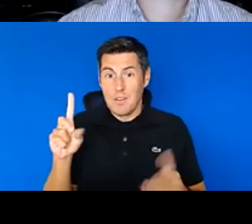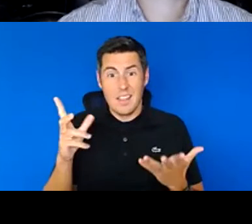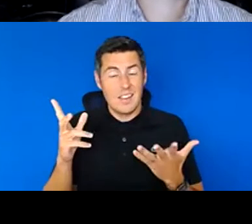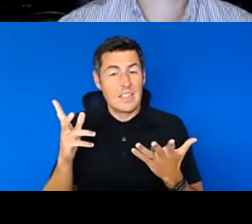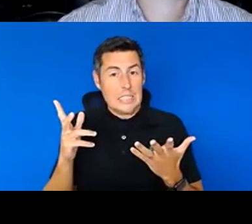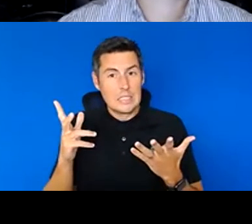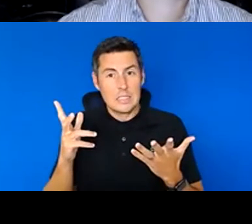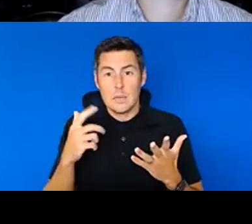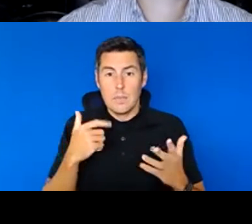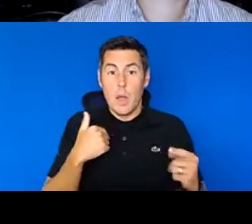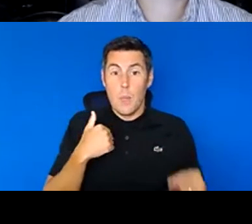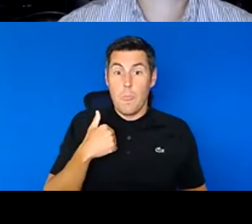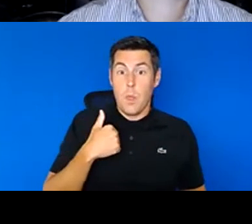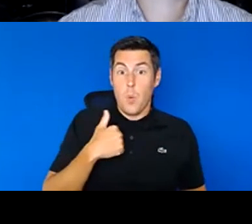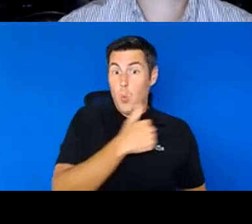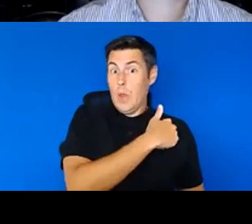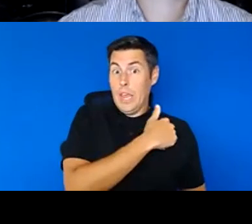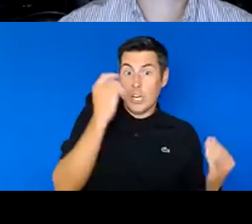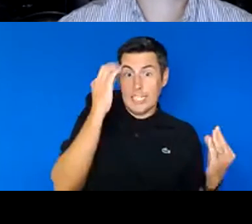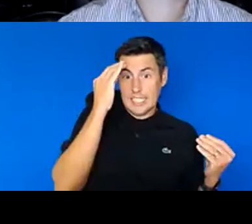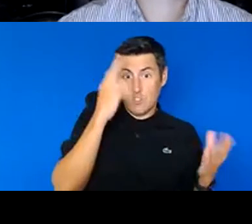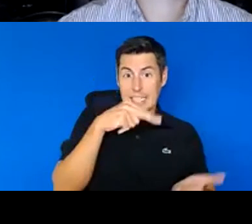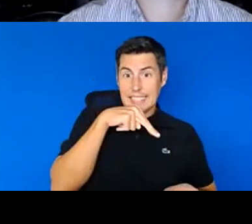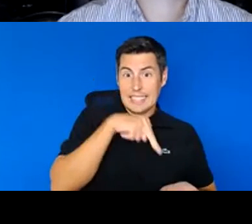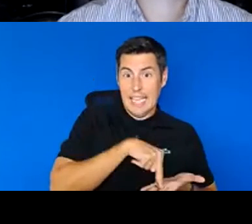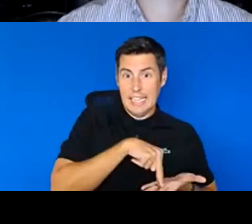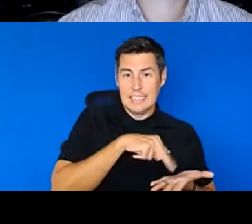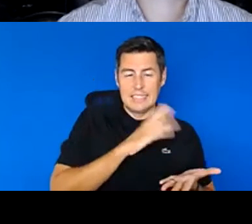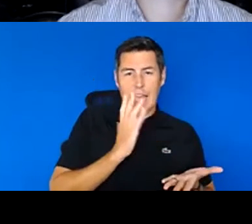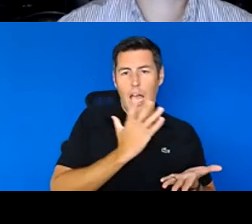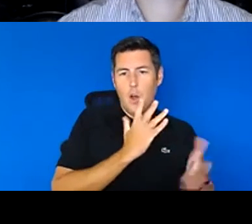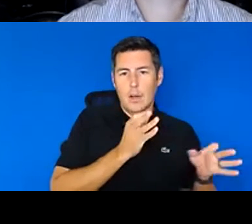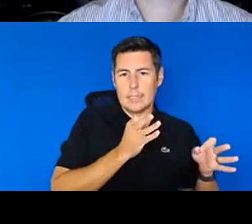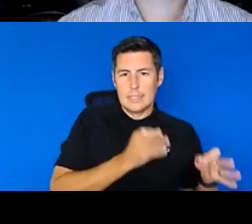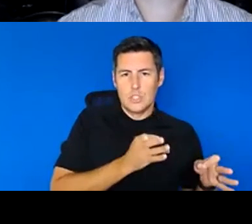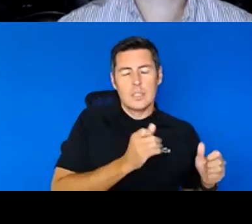stance. Now, I did not say considering a mandate. We're considering a stance on the mandate.